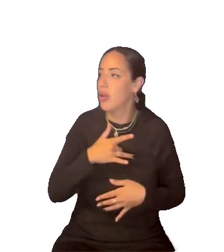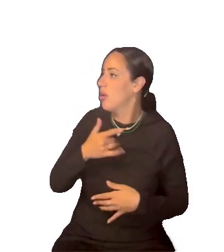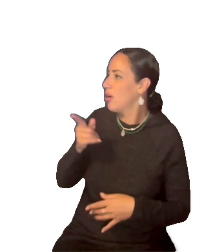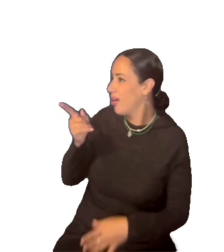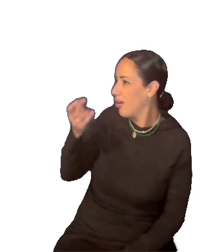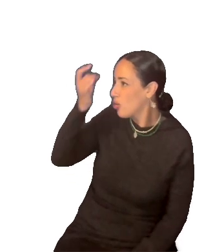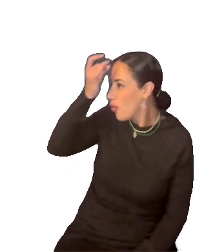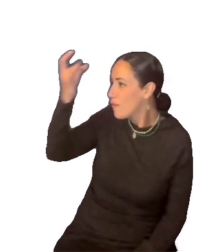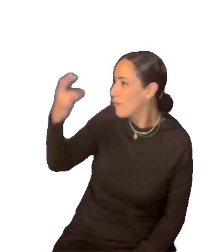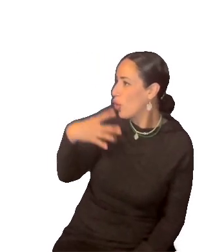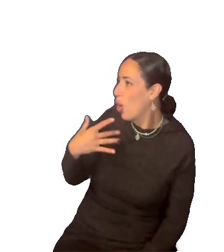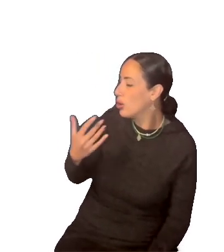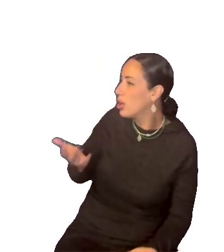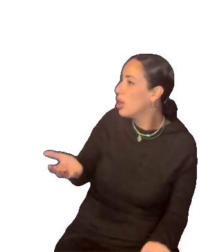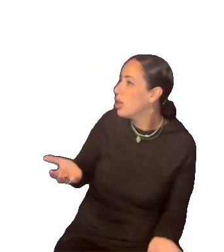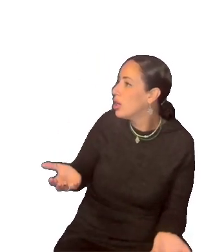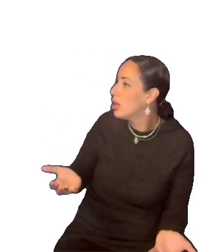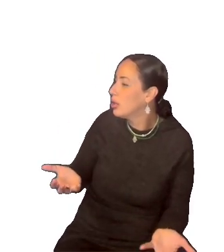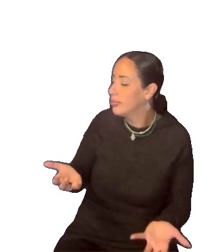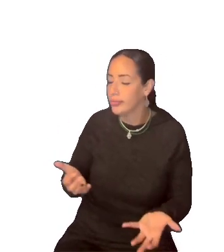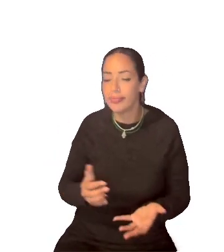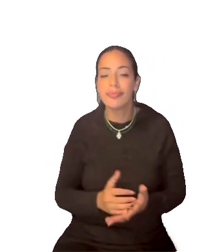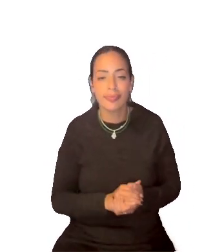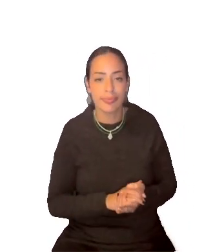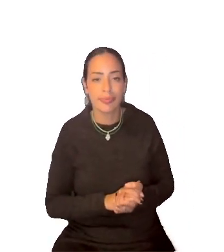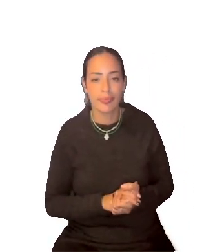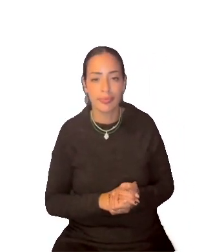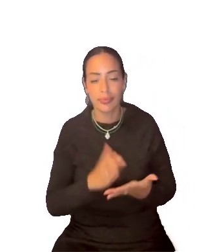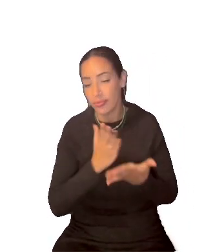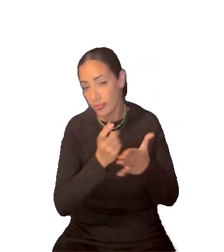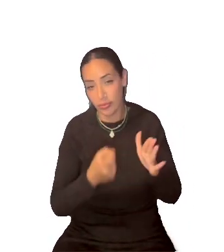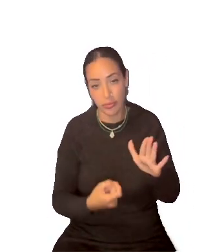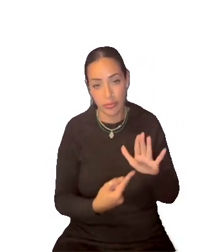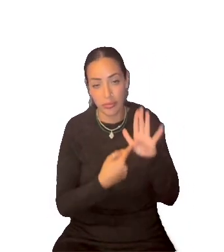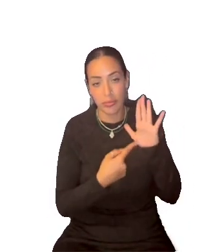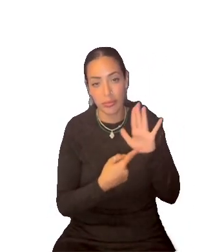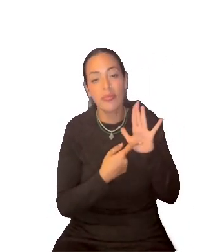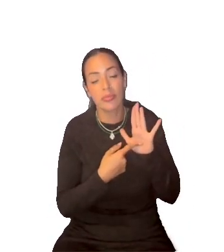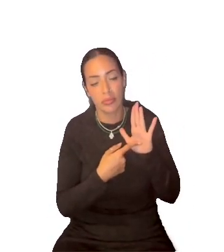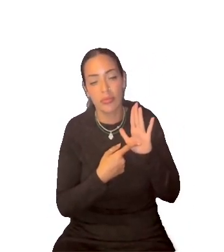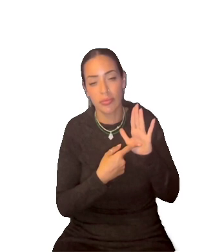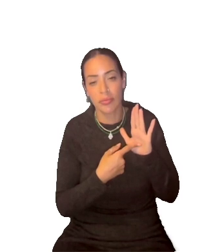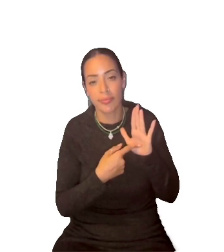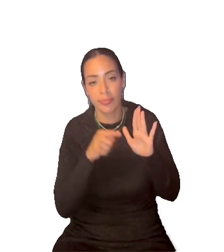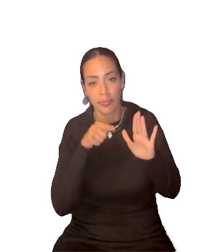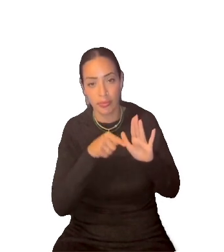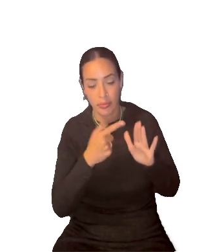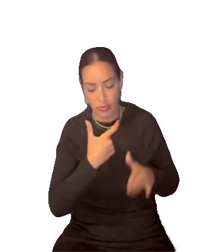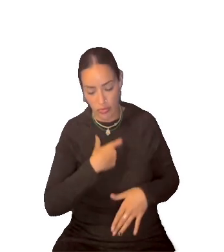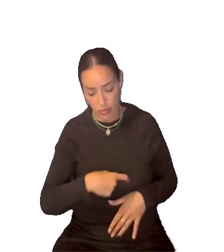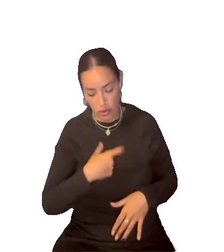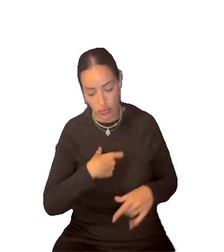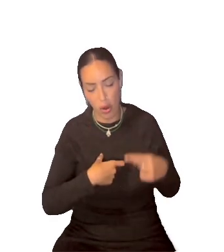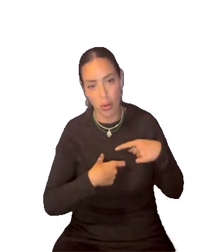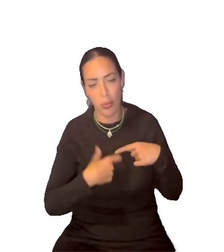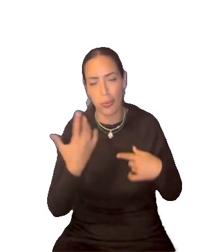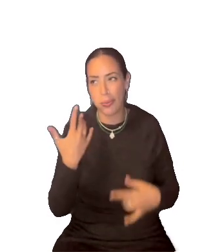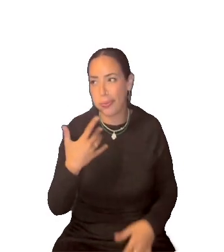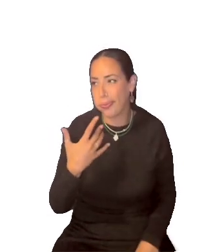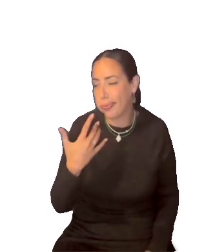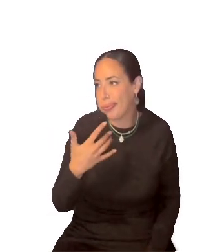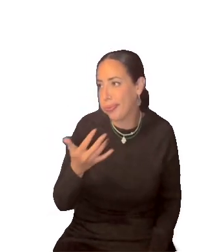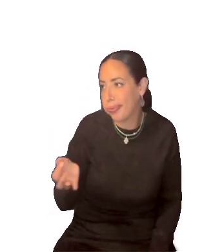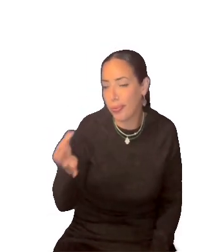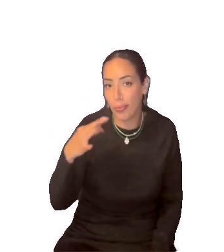they've been forgotten or abandoned. Most significantly, it should be recognised that the role is an incredibly privileged